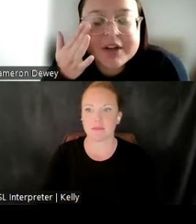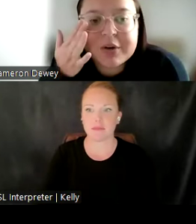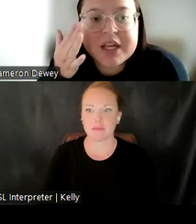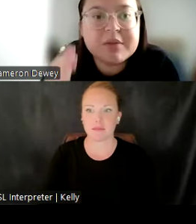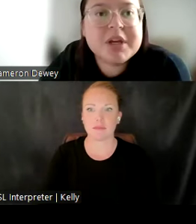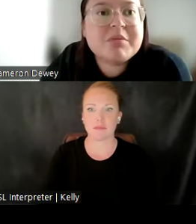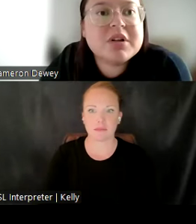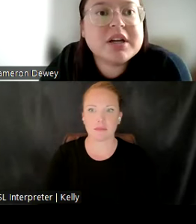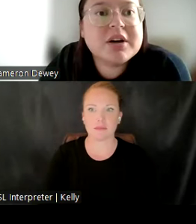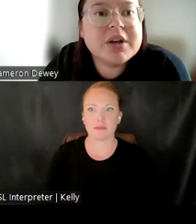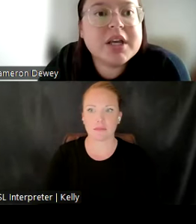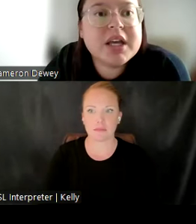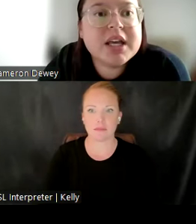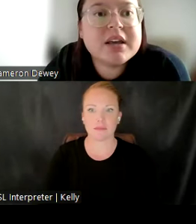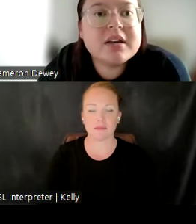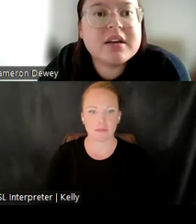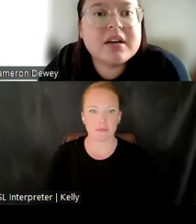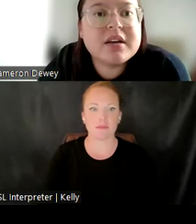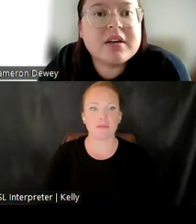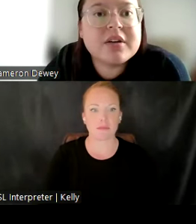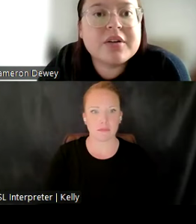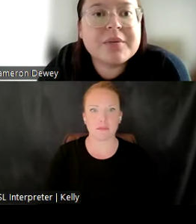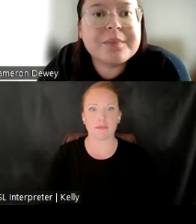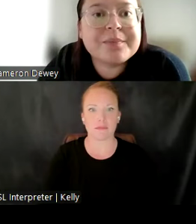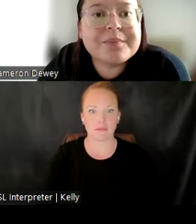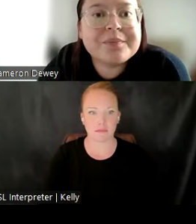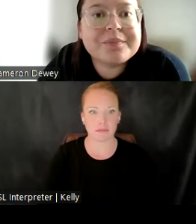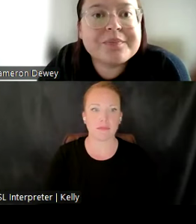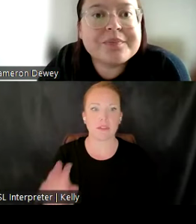Super encoding and minimal encoding.